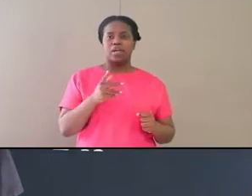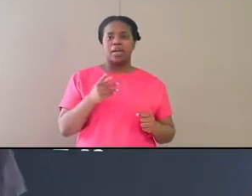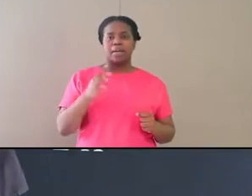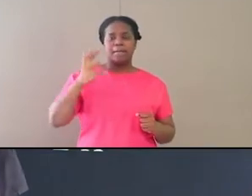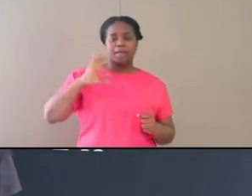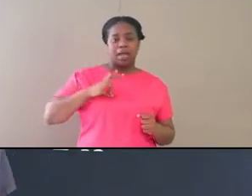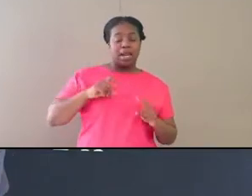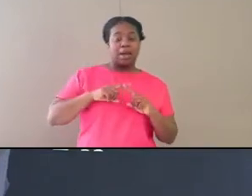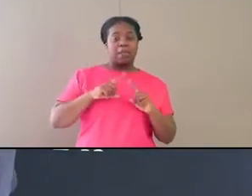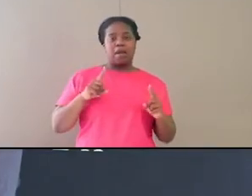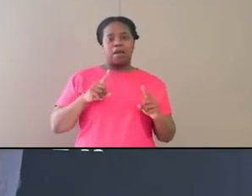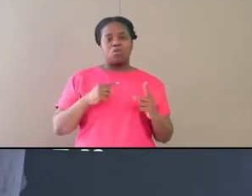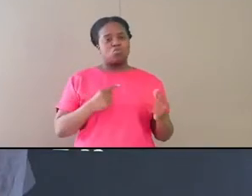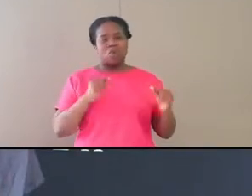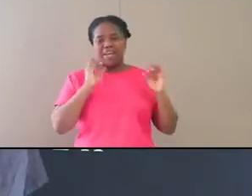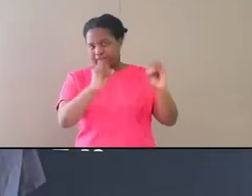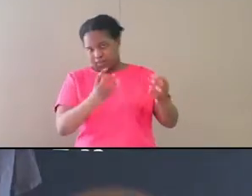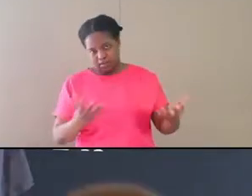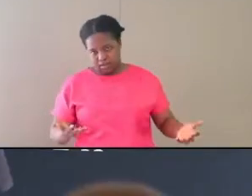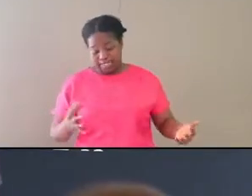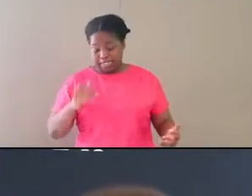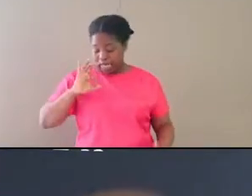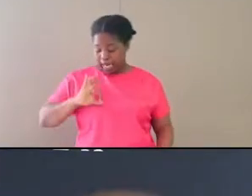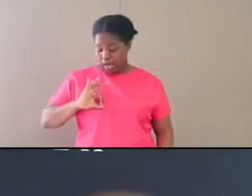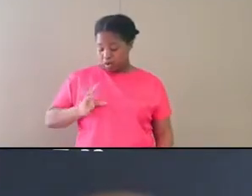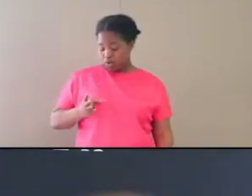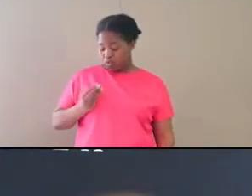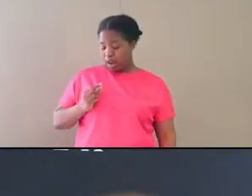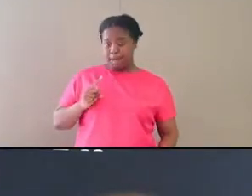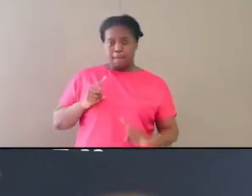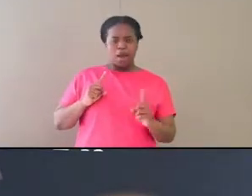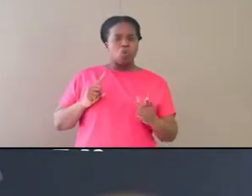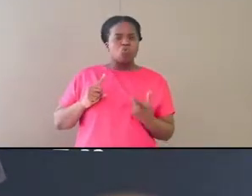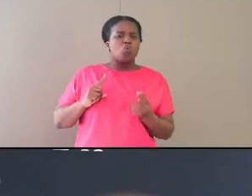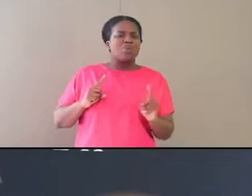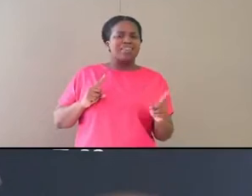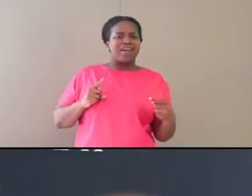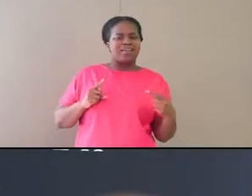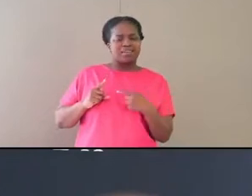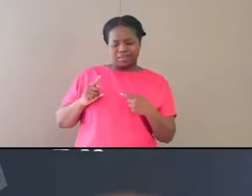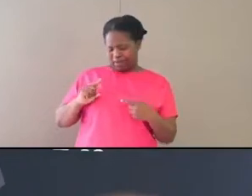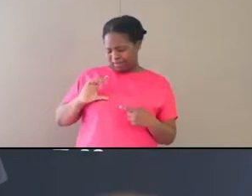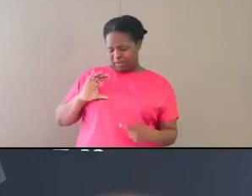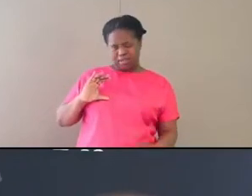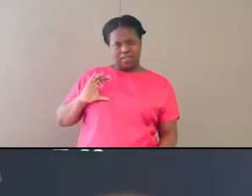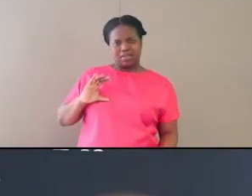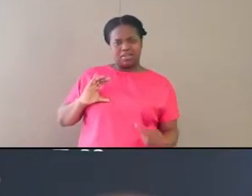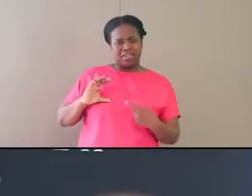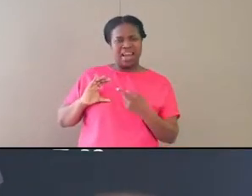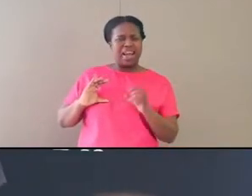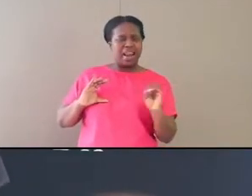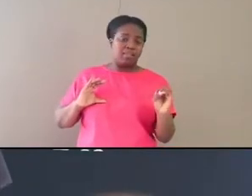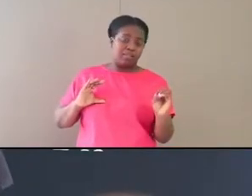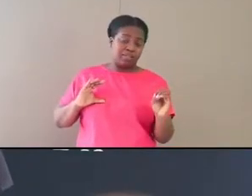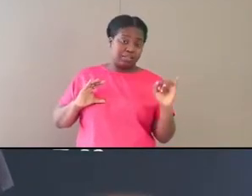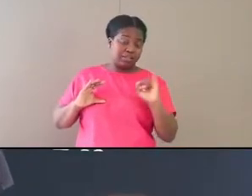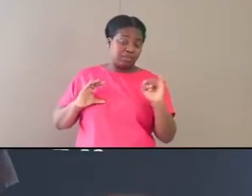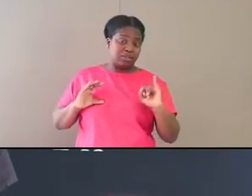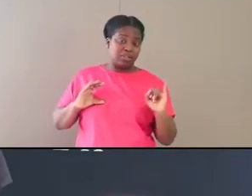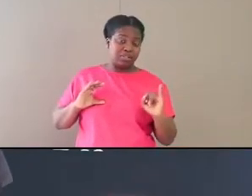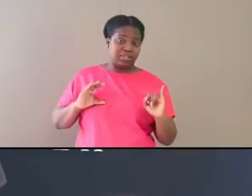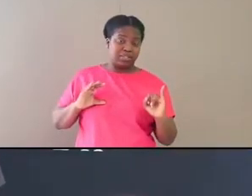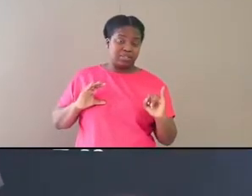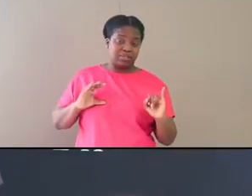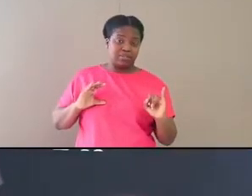paid, but we're not going to be able to do anything. Which, I mean, I'm making it a joke, but it's actually quite serious. Because I say,